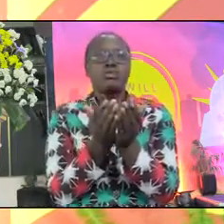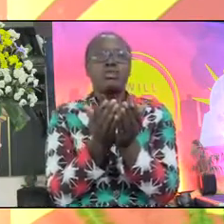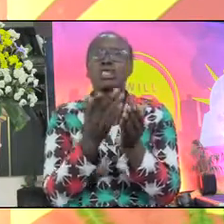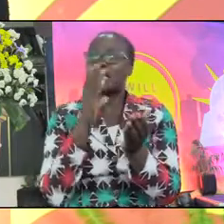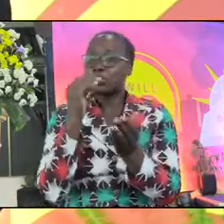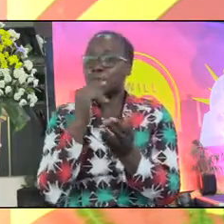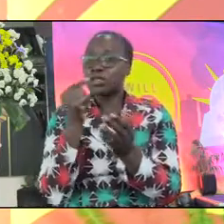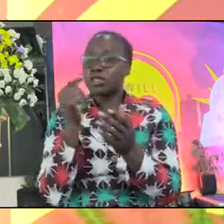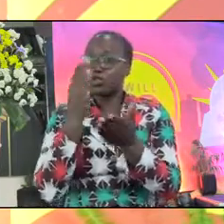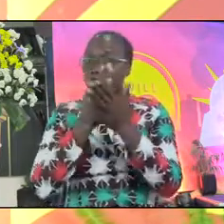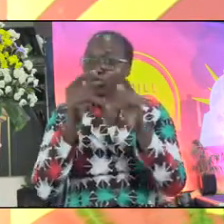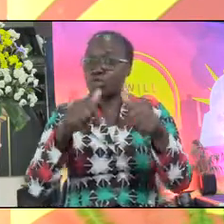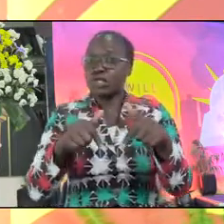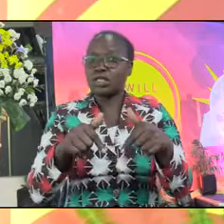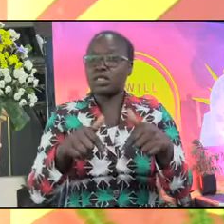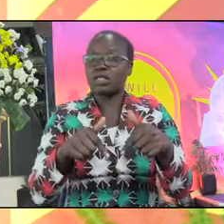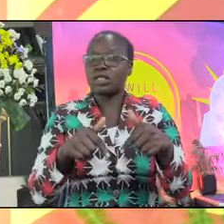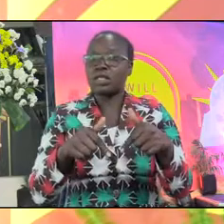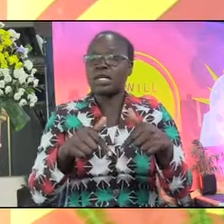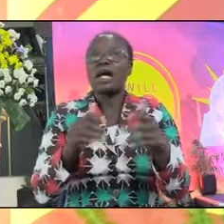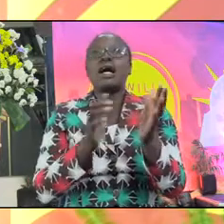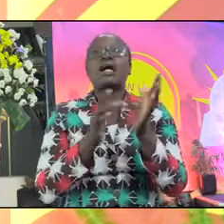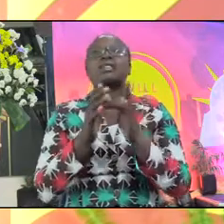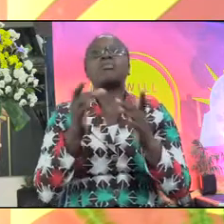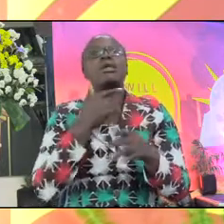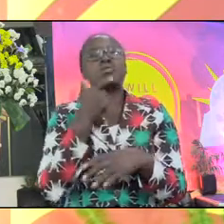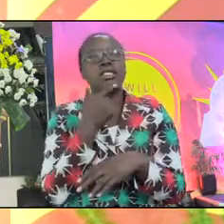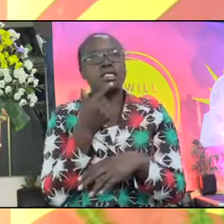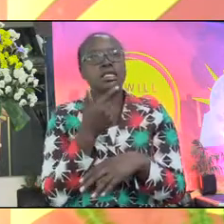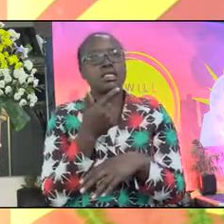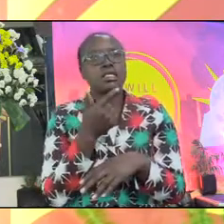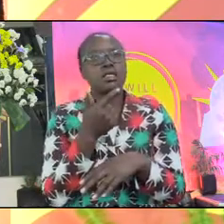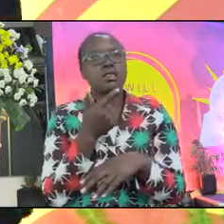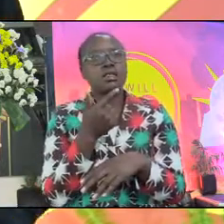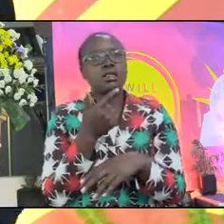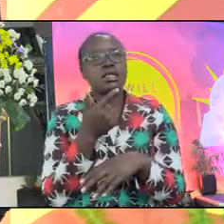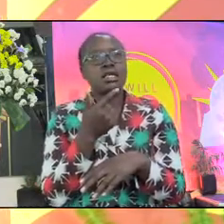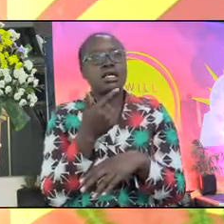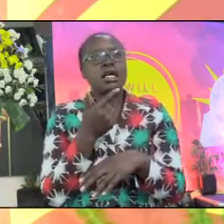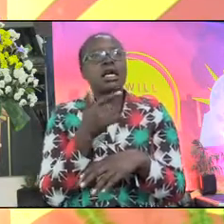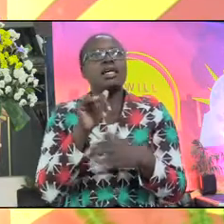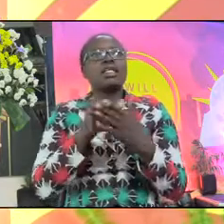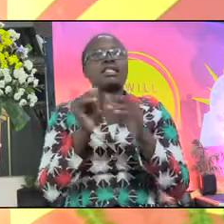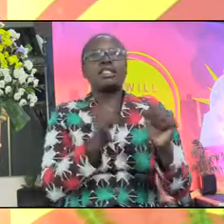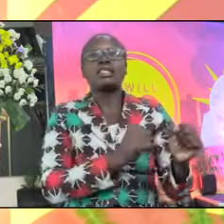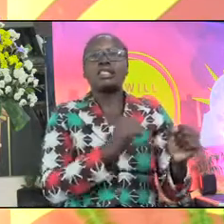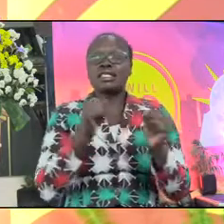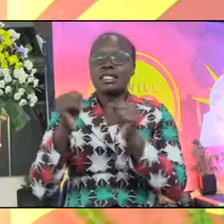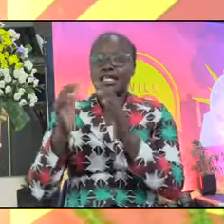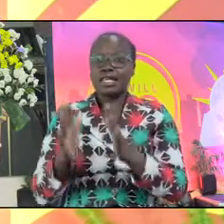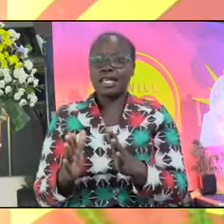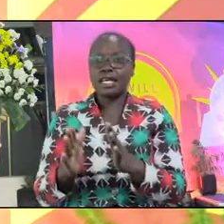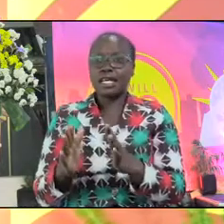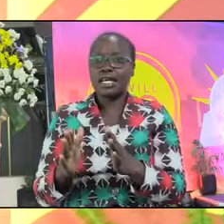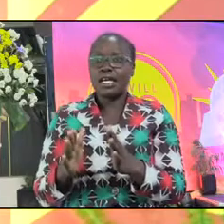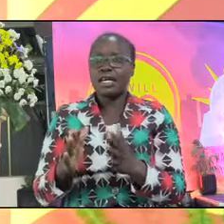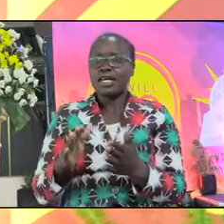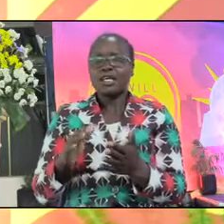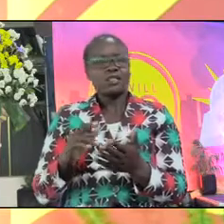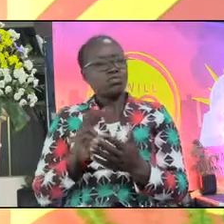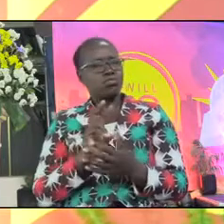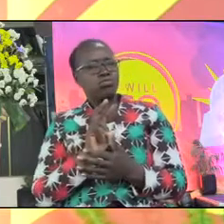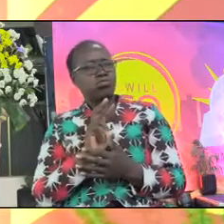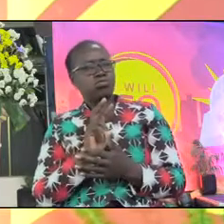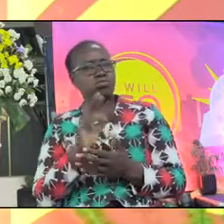Am I speaking truth today? And the Bible says that a sailor took a sounding